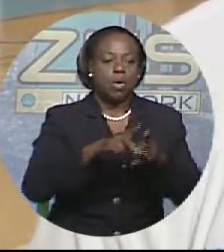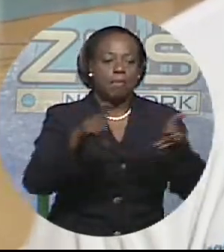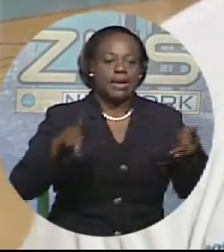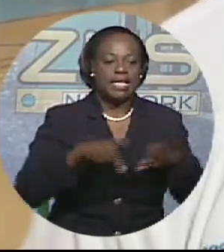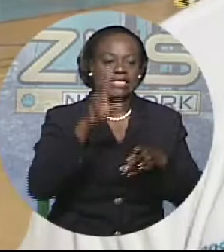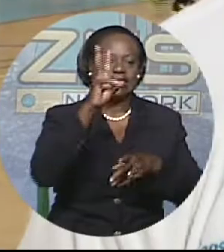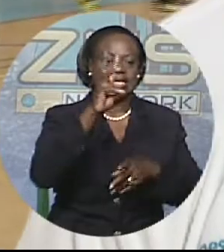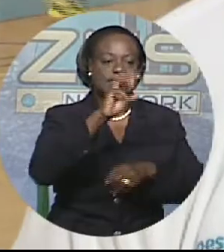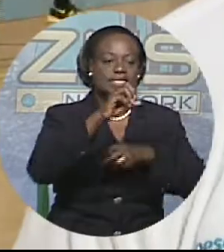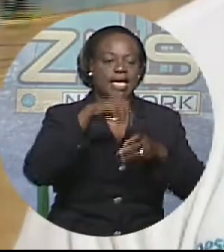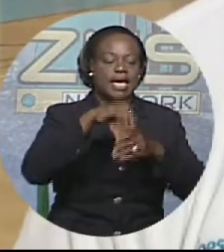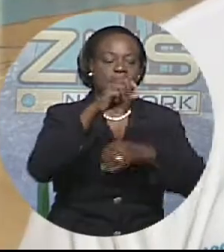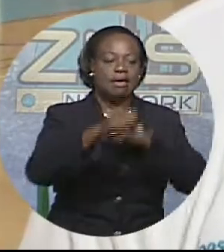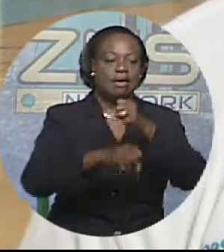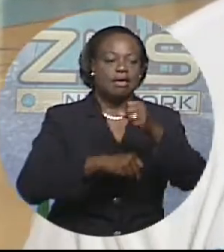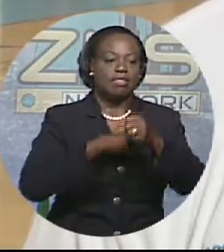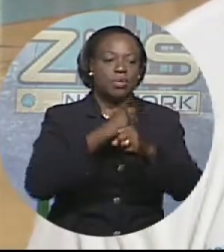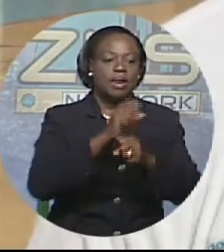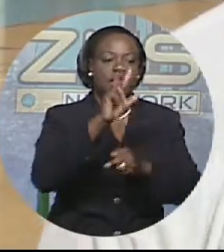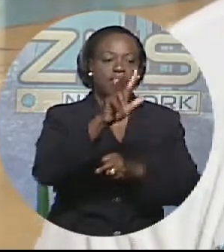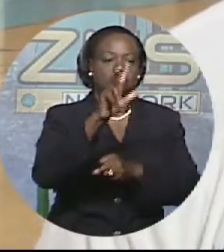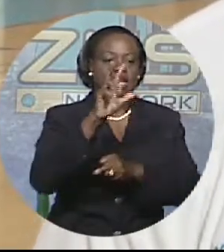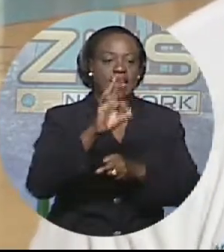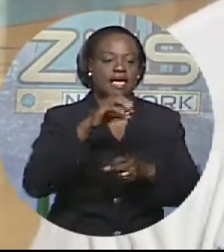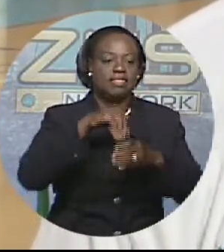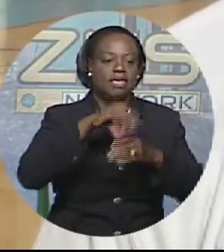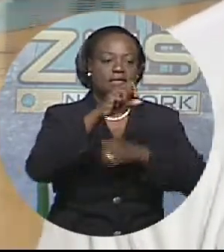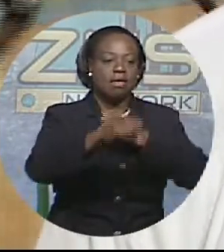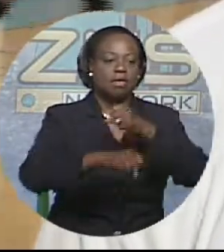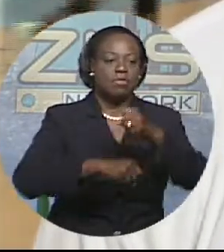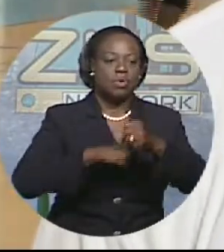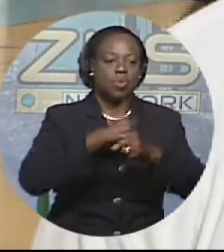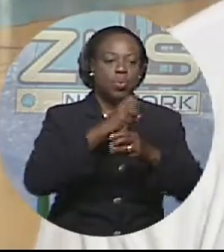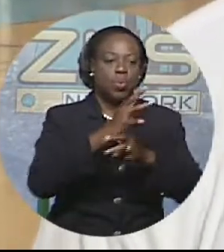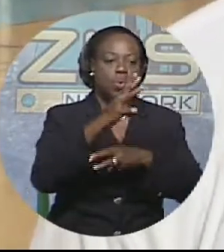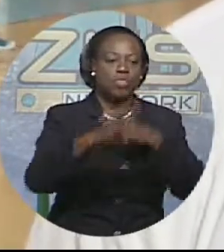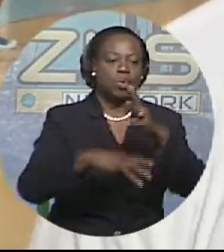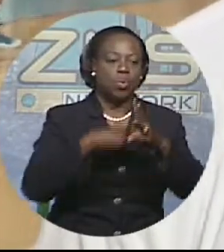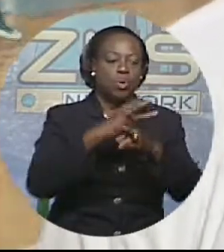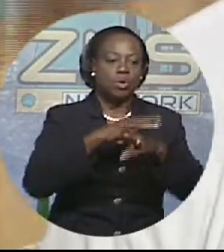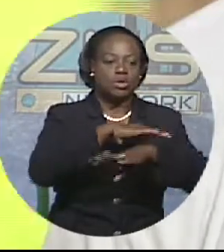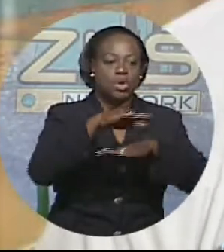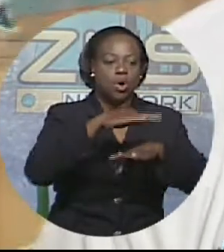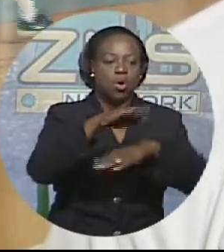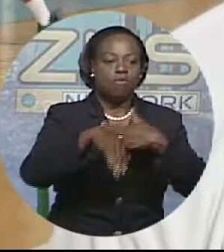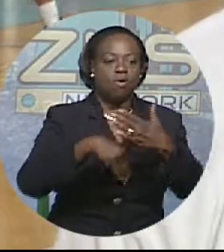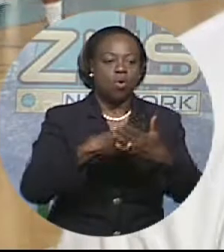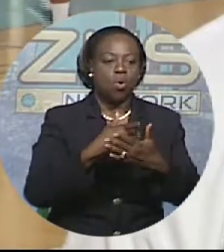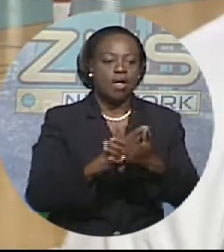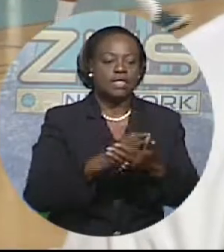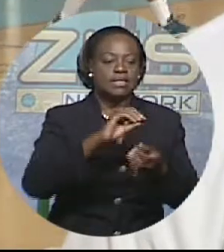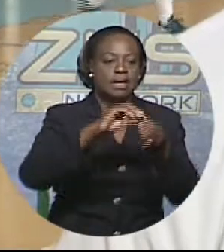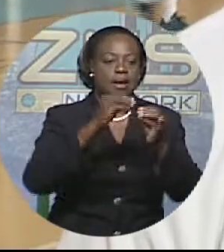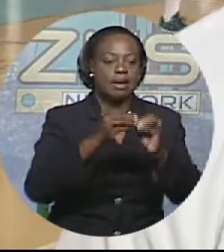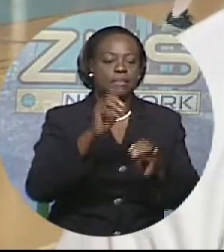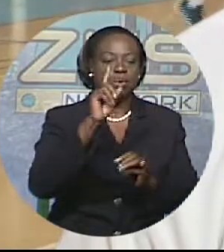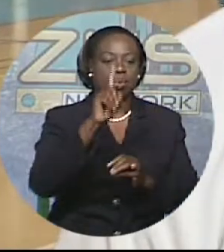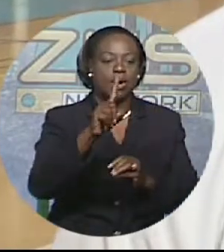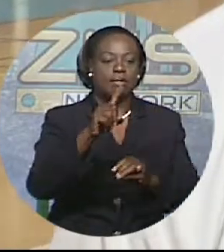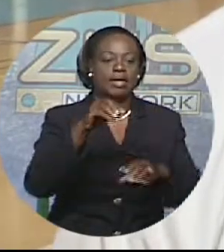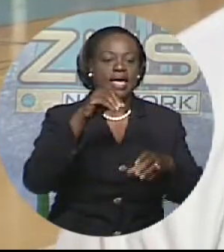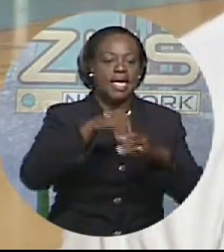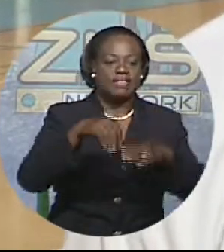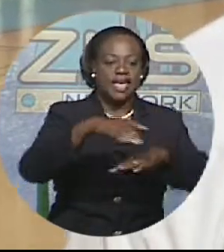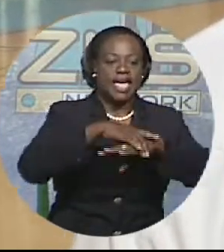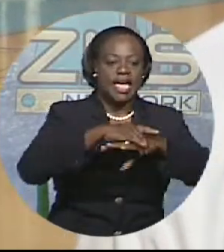region, and we are 39th in the world overall, which is number 1 in the English-speaking Caribbean nation. So we are poised for greatness.